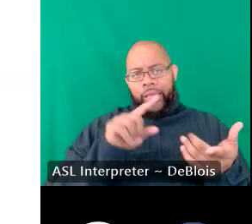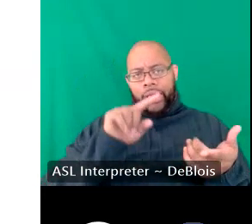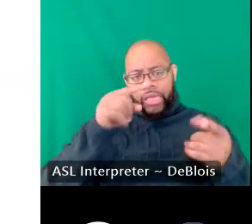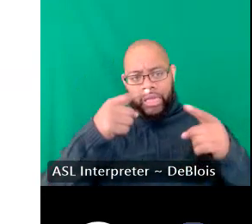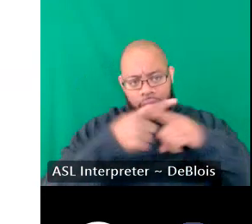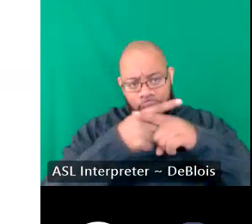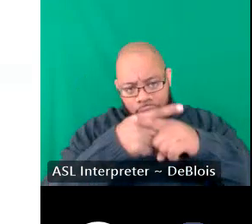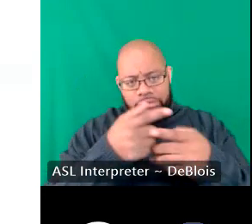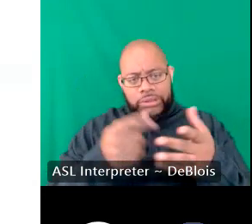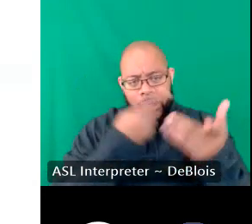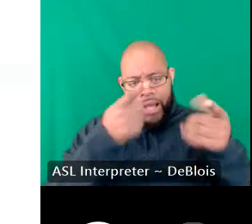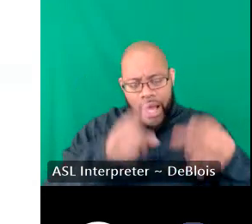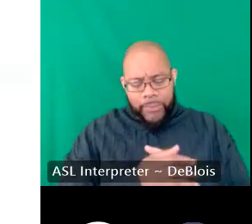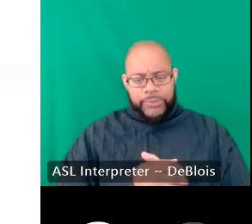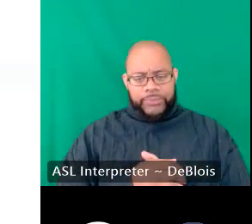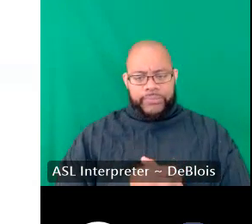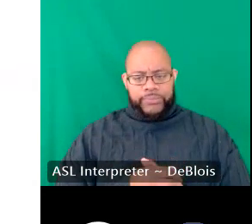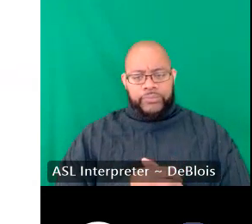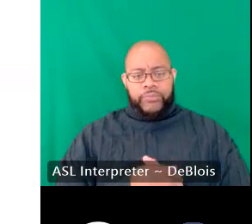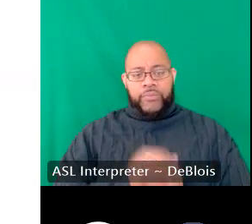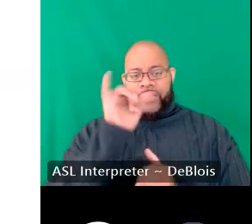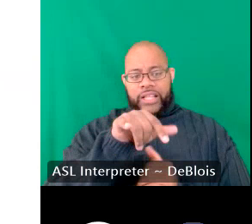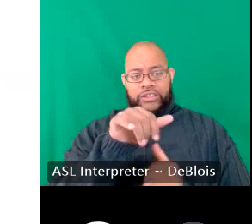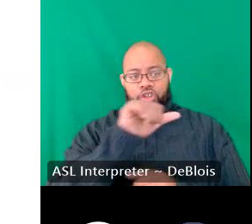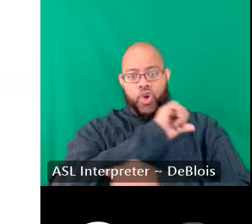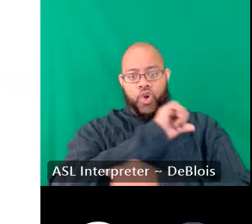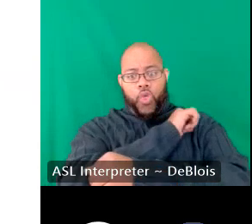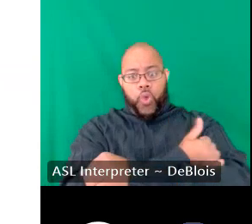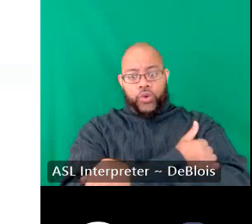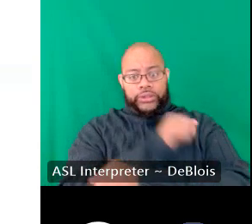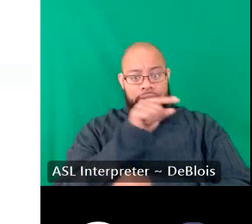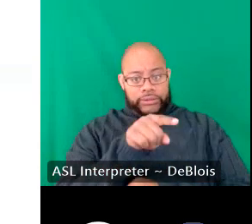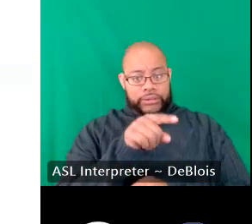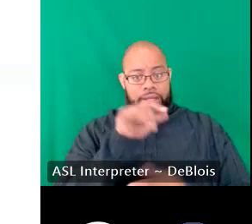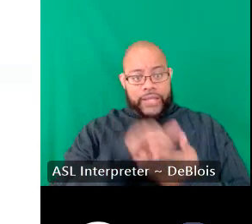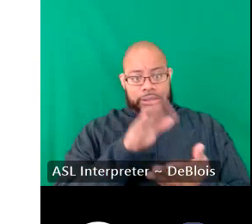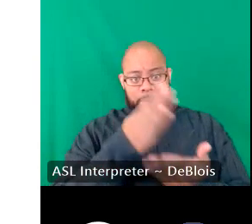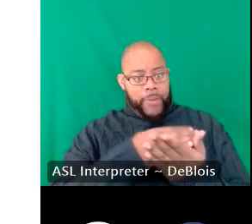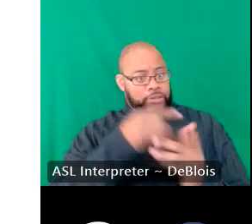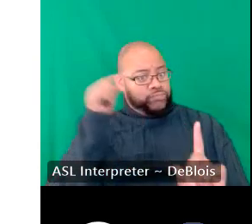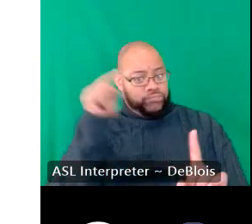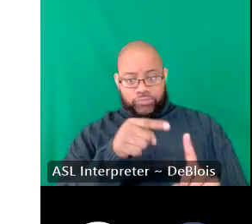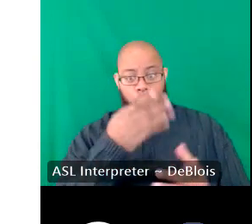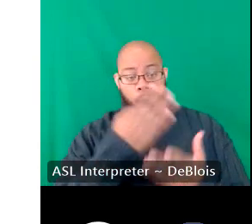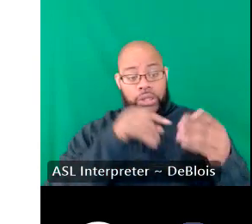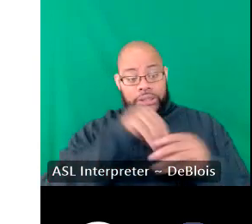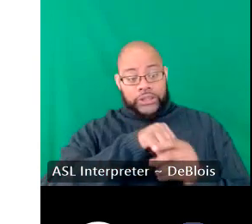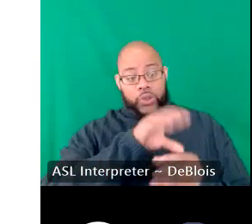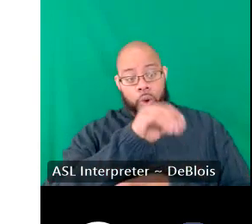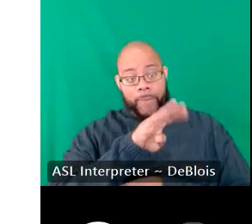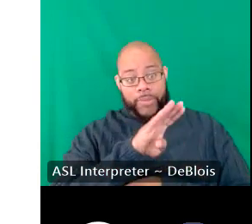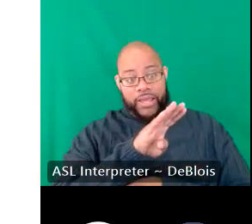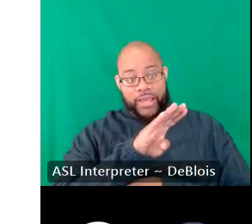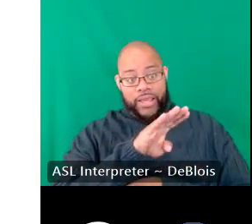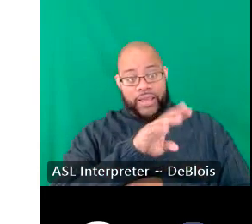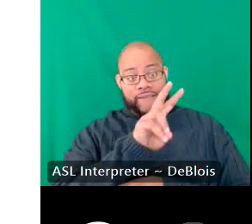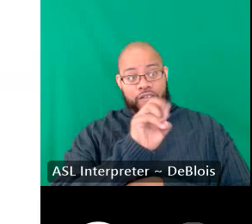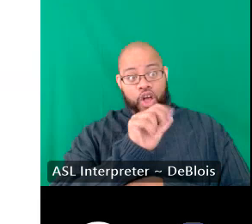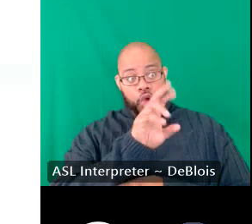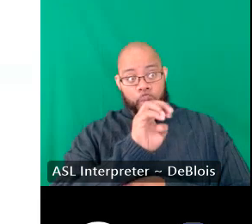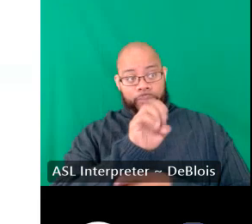does happen. This is authoritative, right? This is the budget. So what is in the OMB volumes